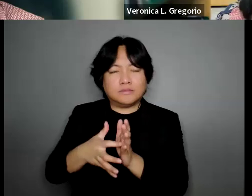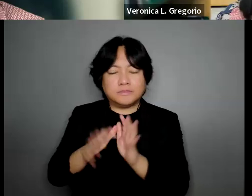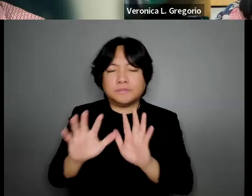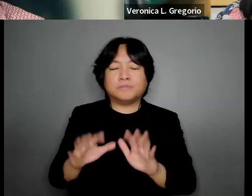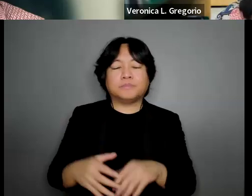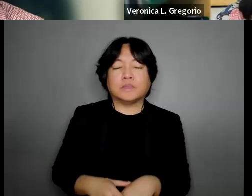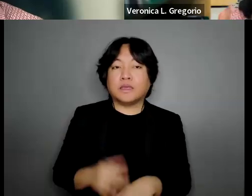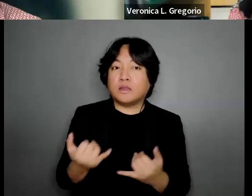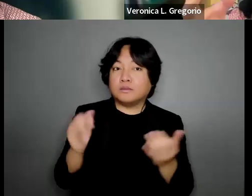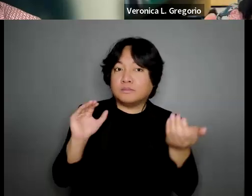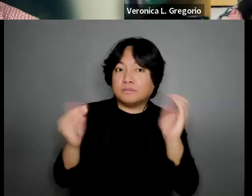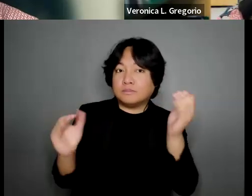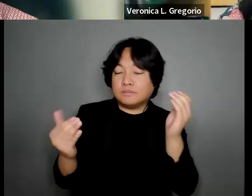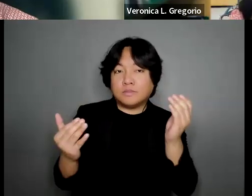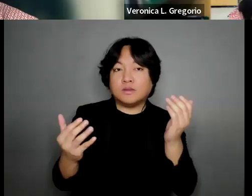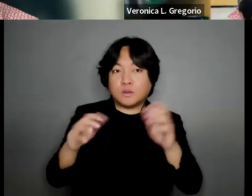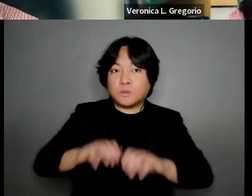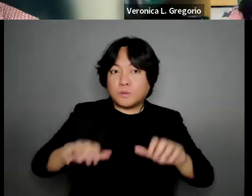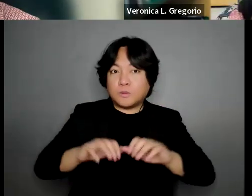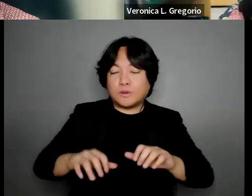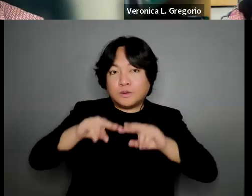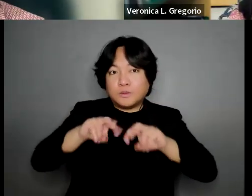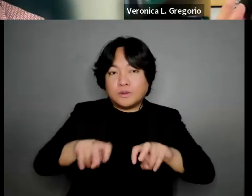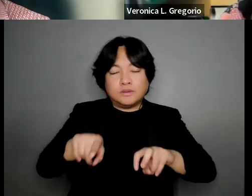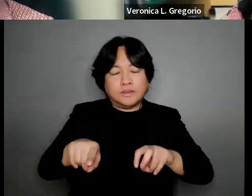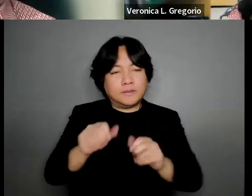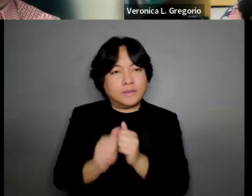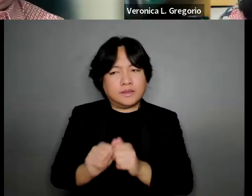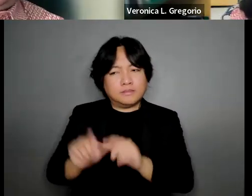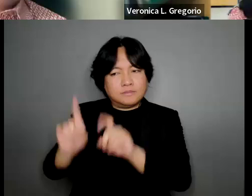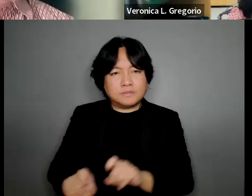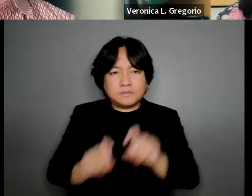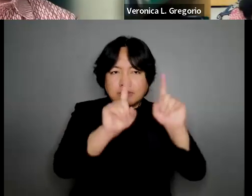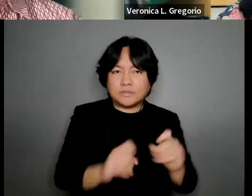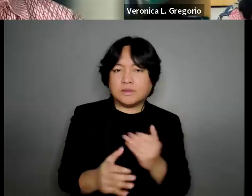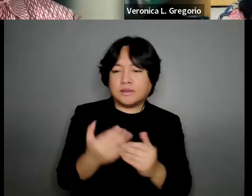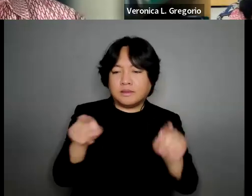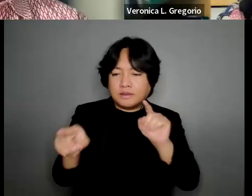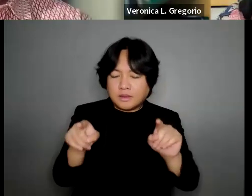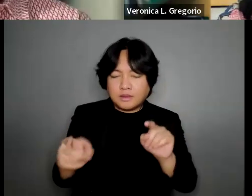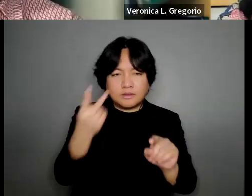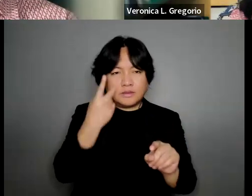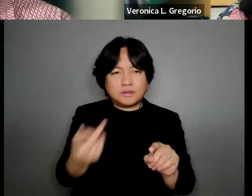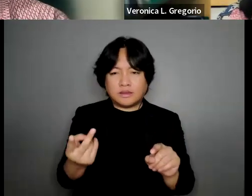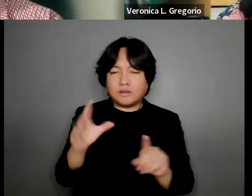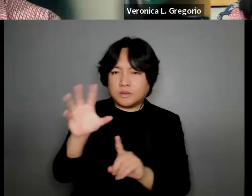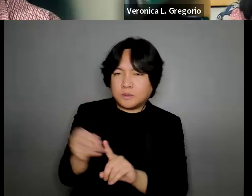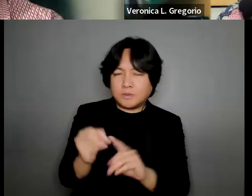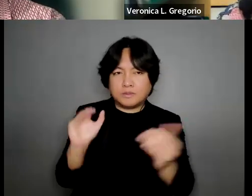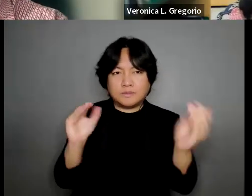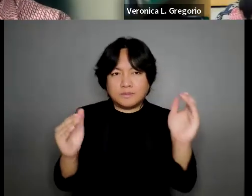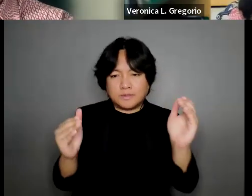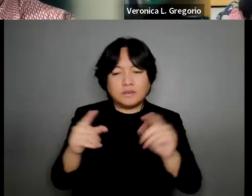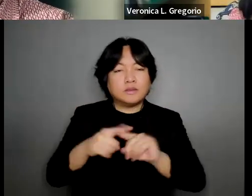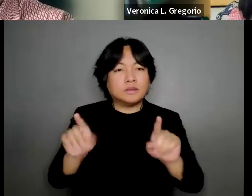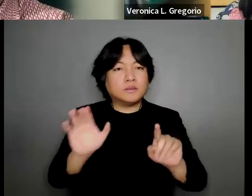work, it will really help us to examine colonial legacies, and how they show up in different